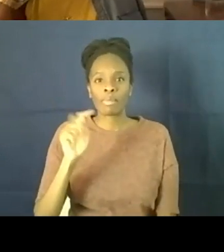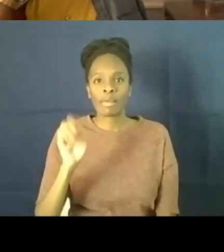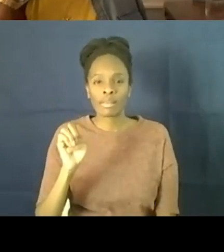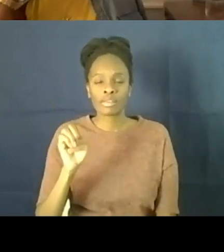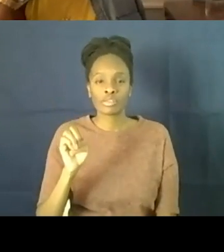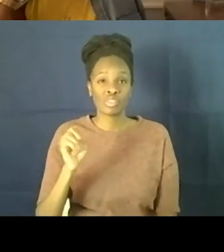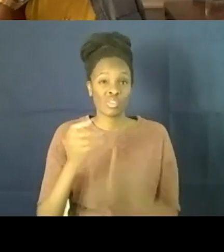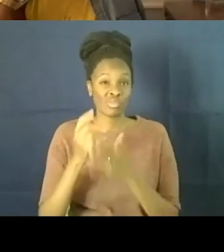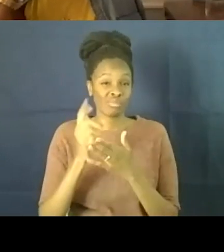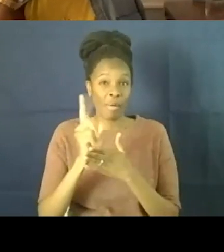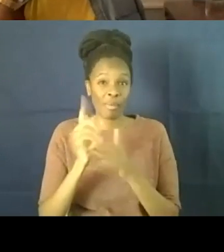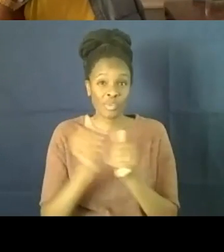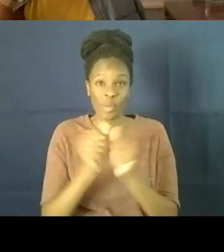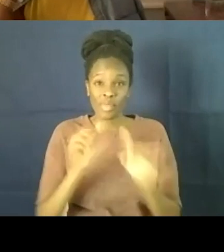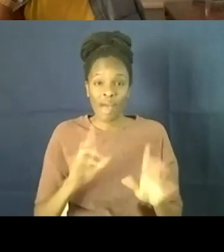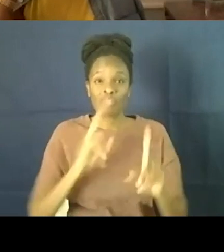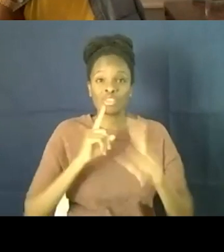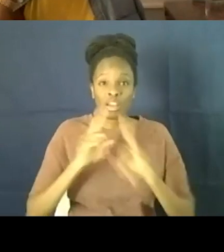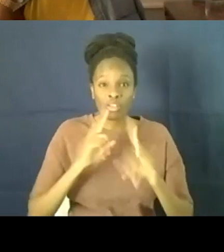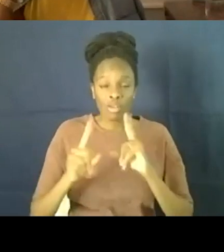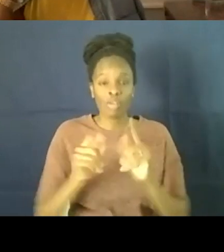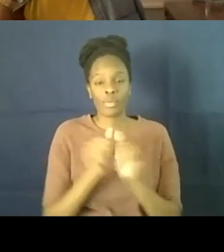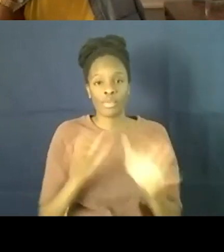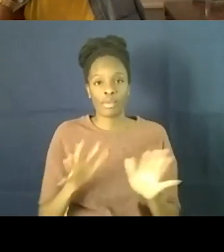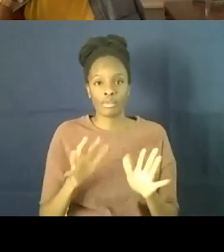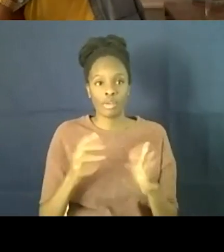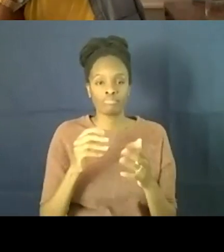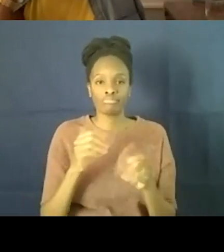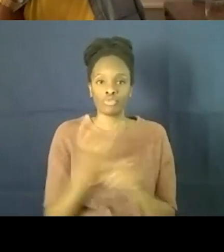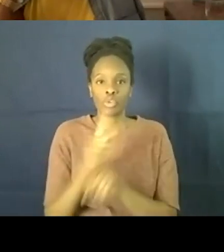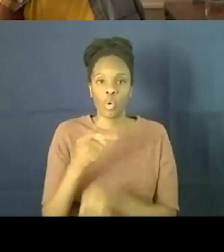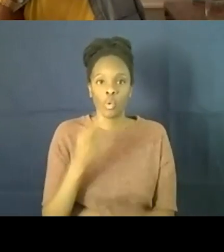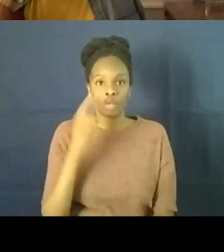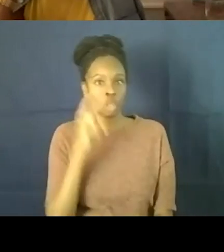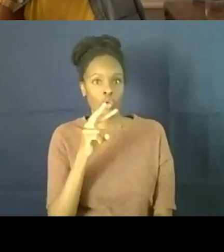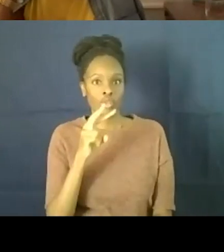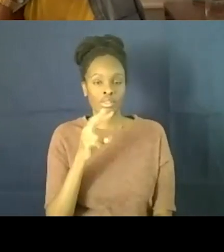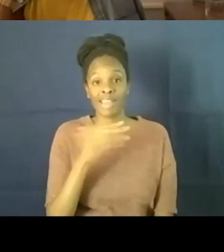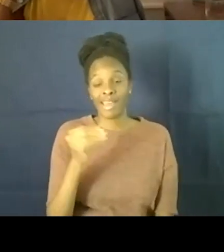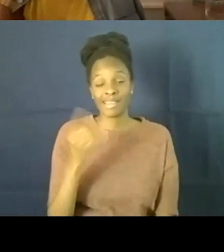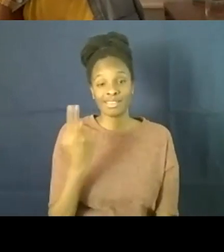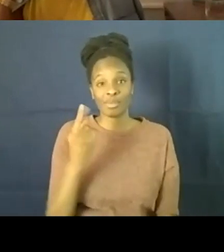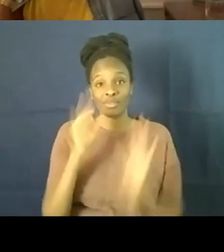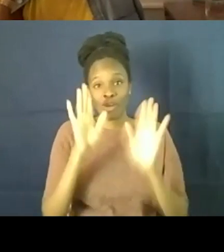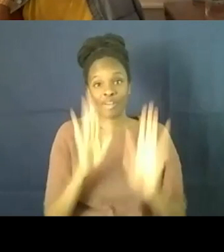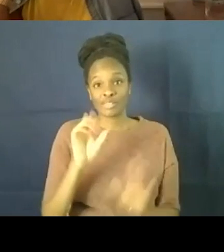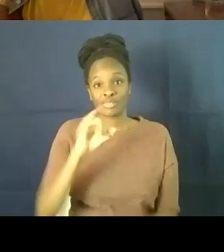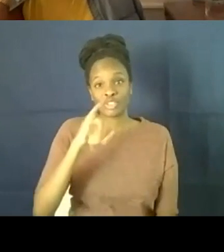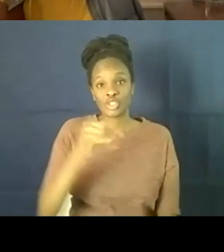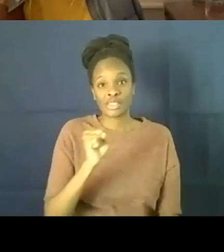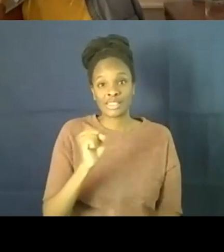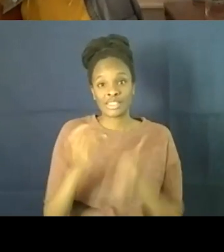looks and things like that end up having a lot more power. And also have someone like Justin direct it. So it looks amazing. I